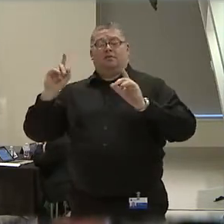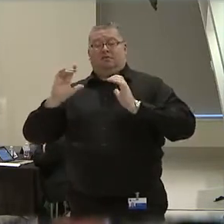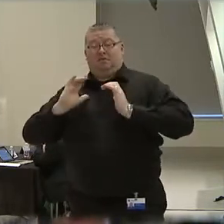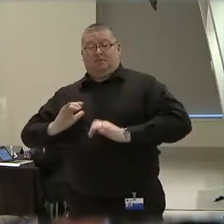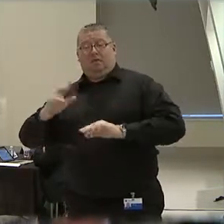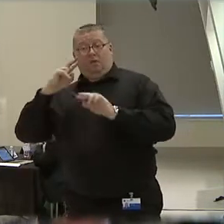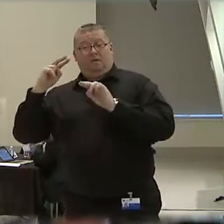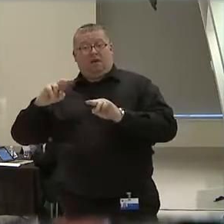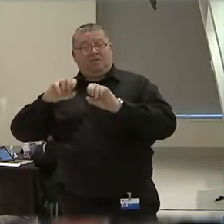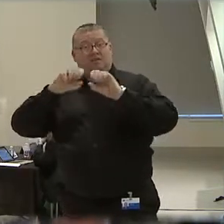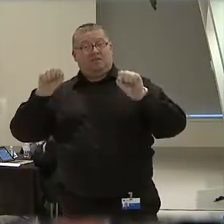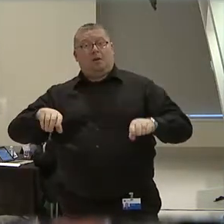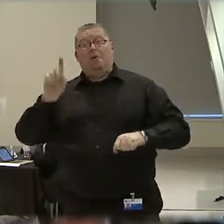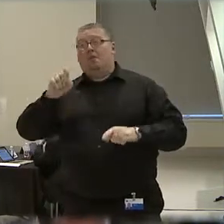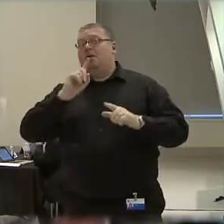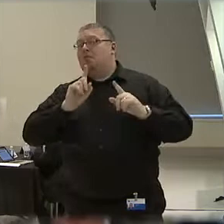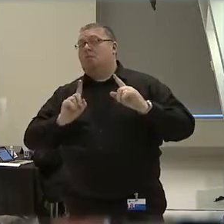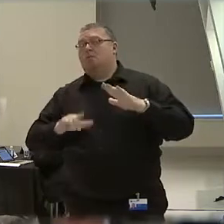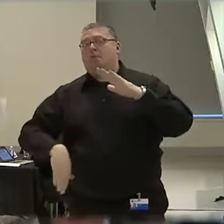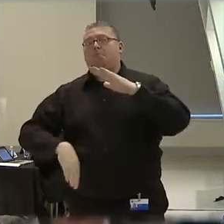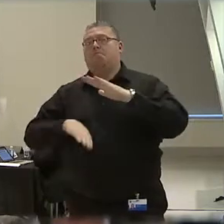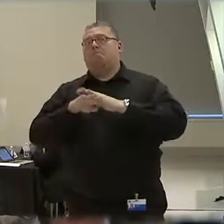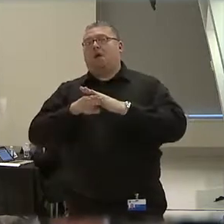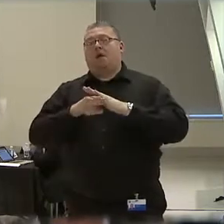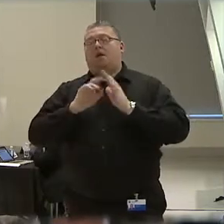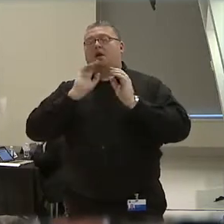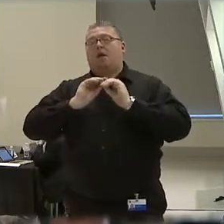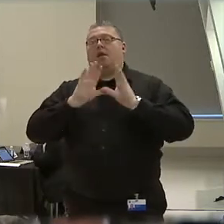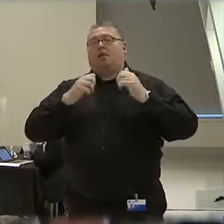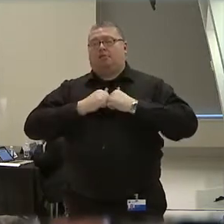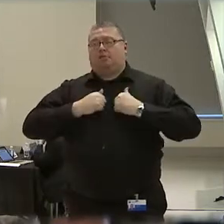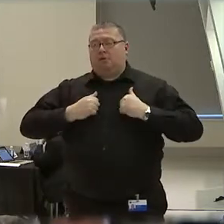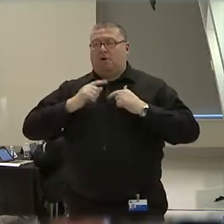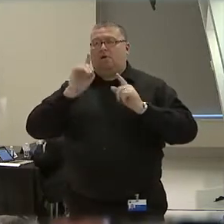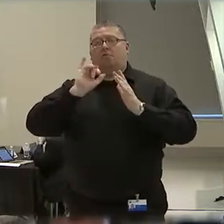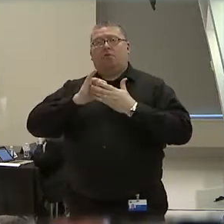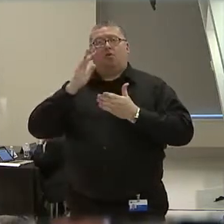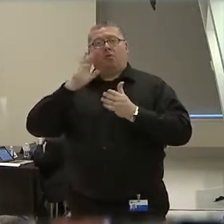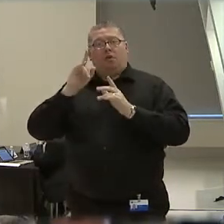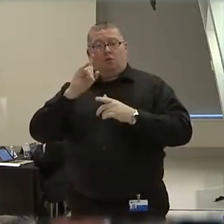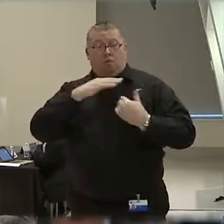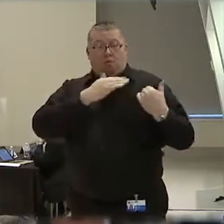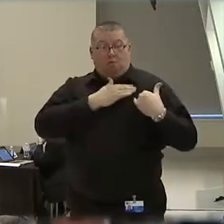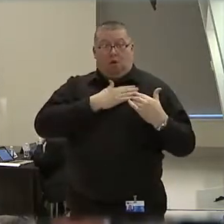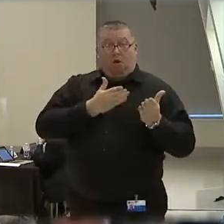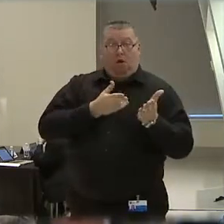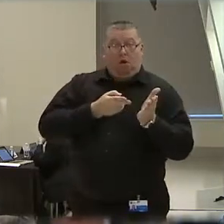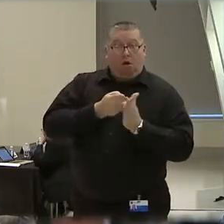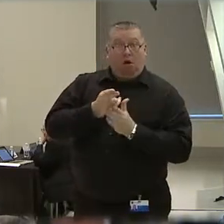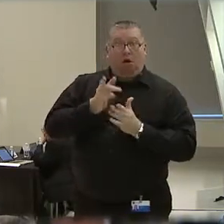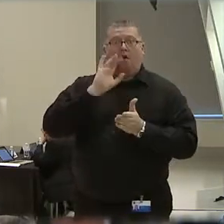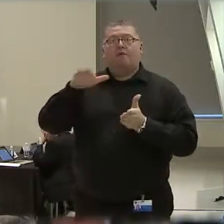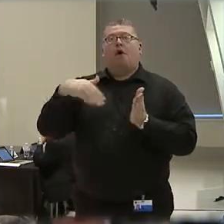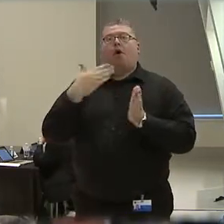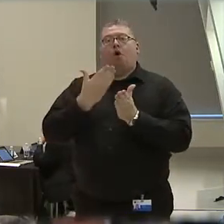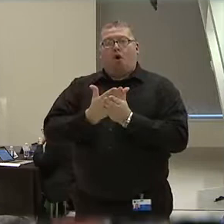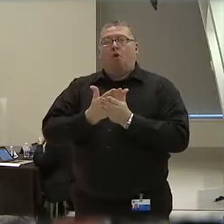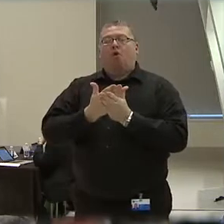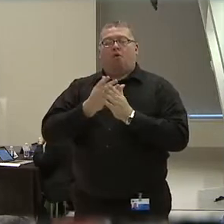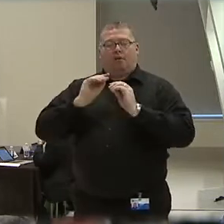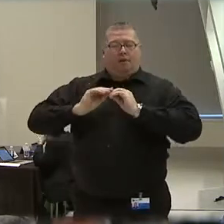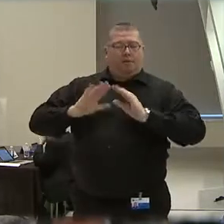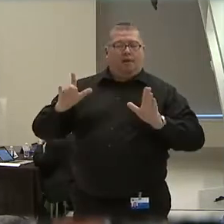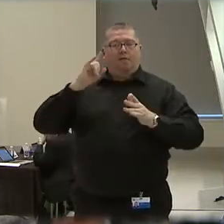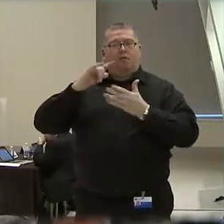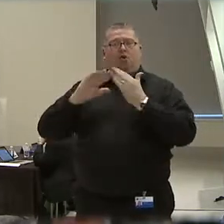system must be to maximize the transparency, accountability, and legitimacy of law enforcement agencies to the communities that